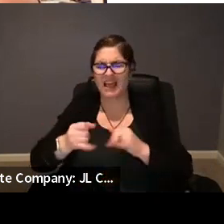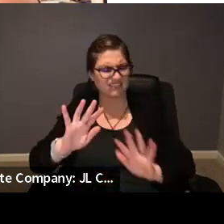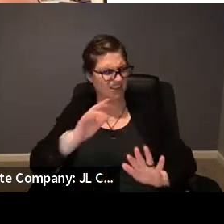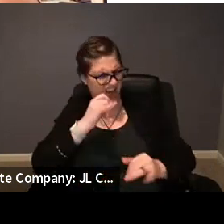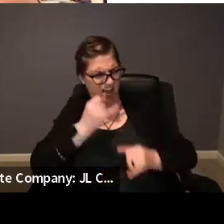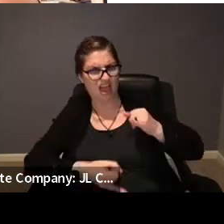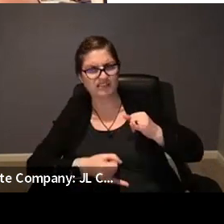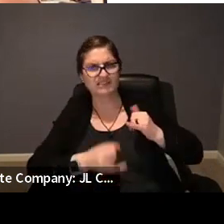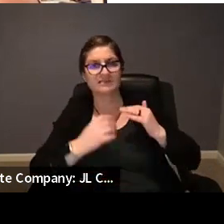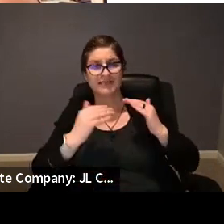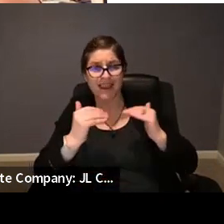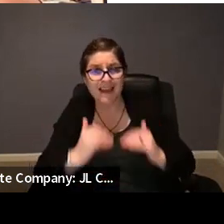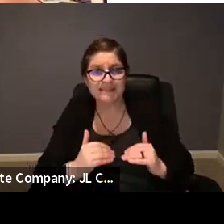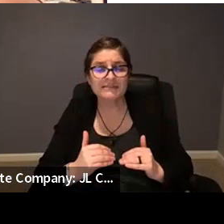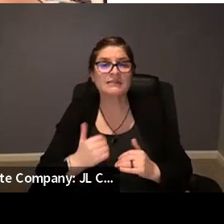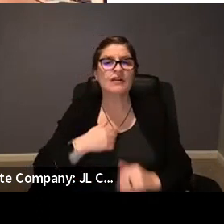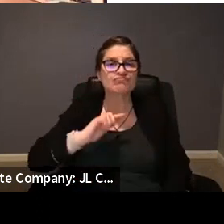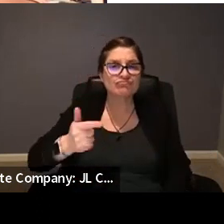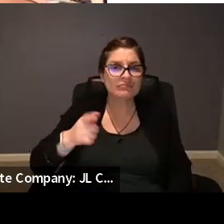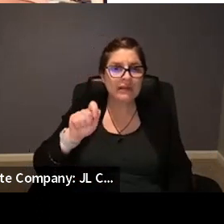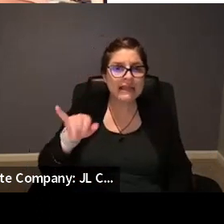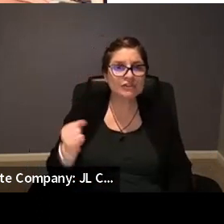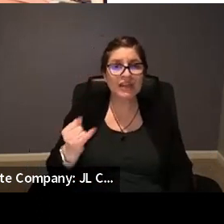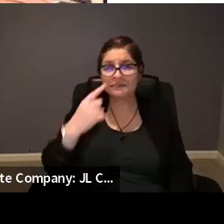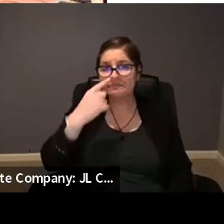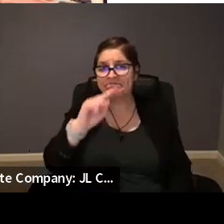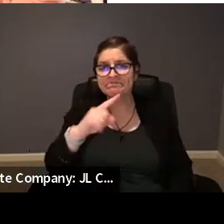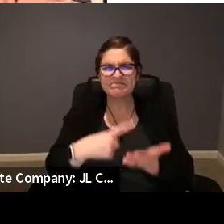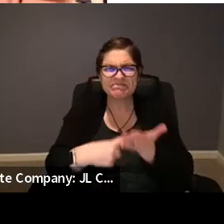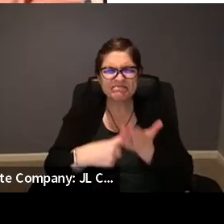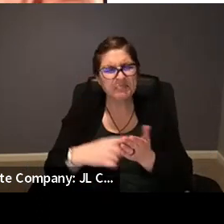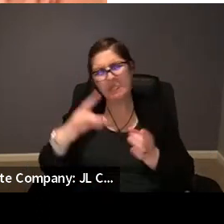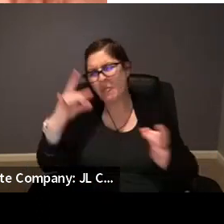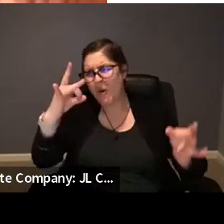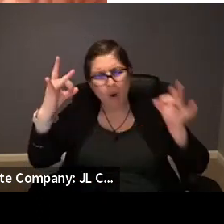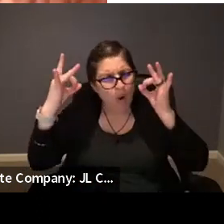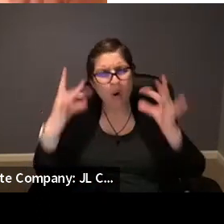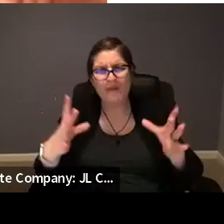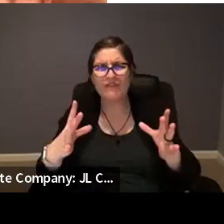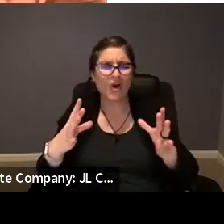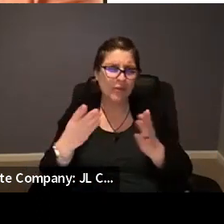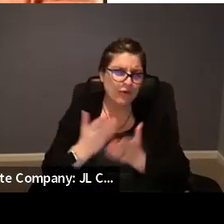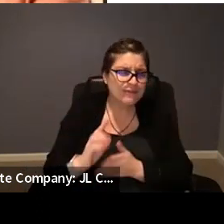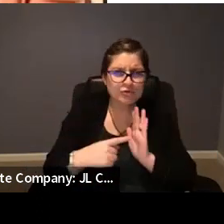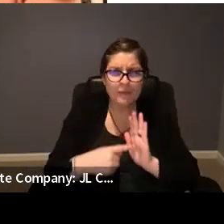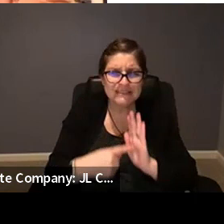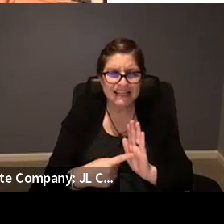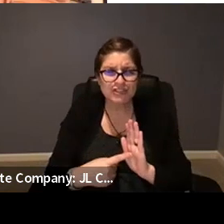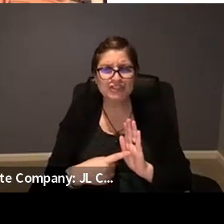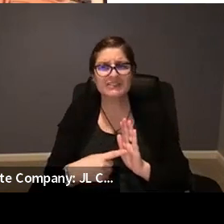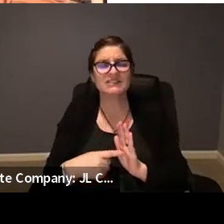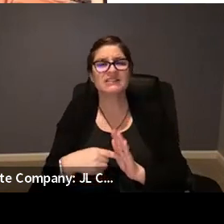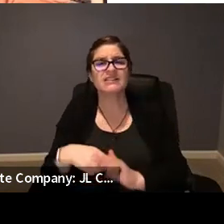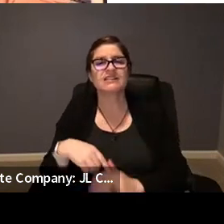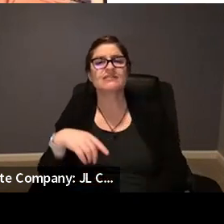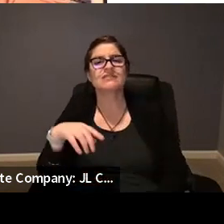Next, I will move to AJ, if you would talk about some bad, awful, privileged representations of